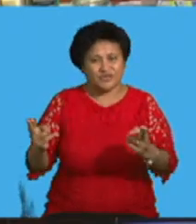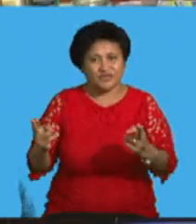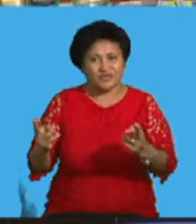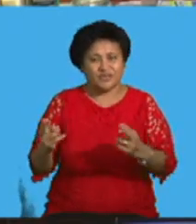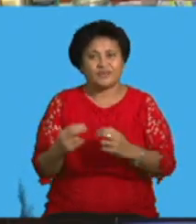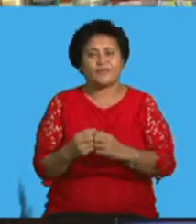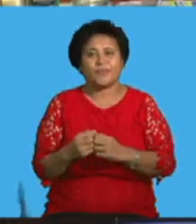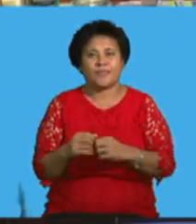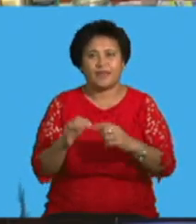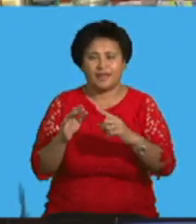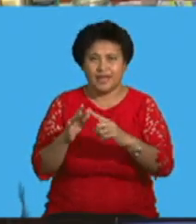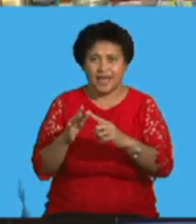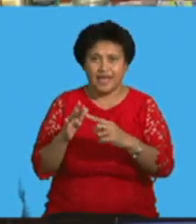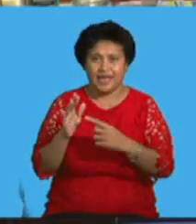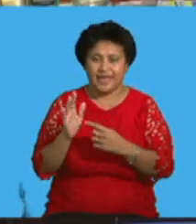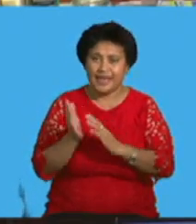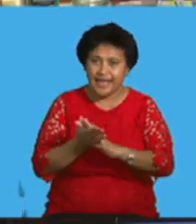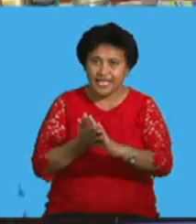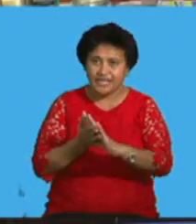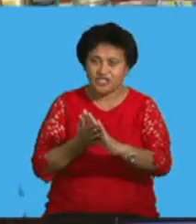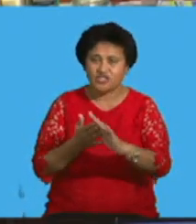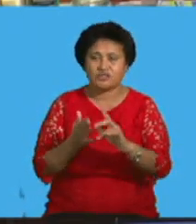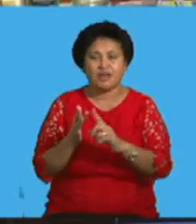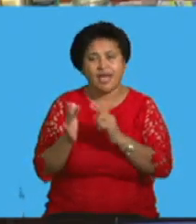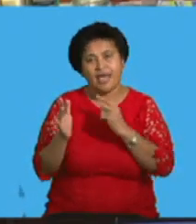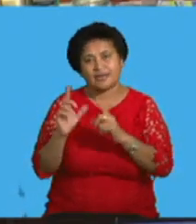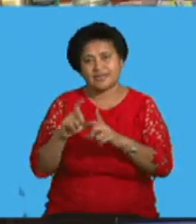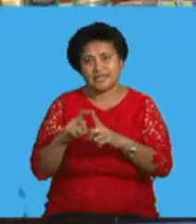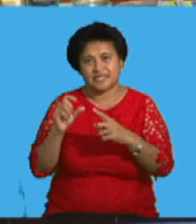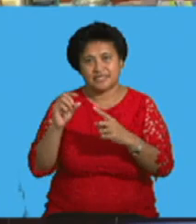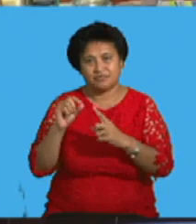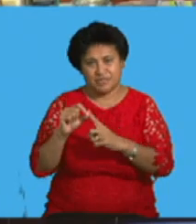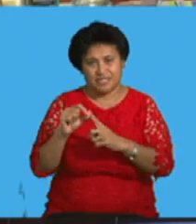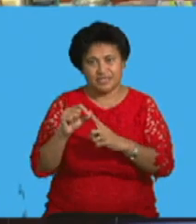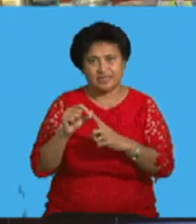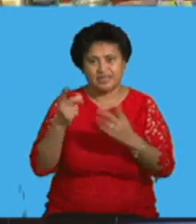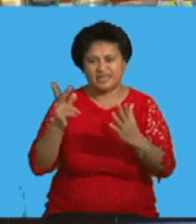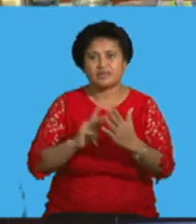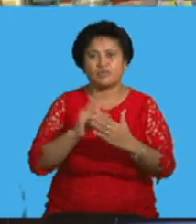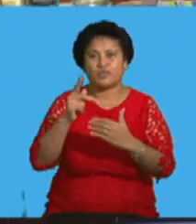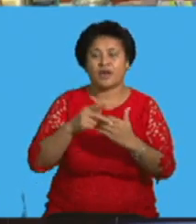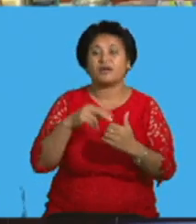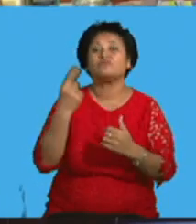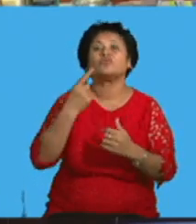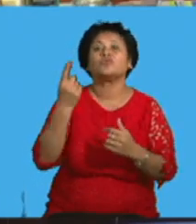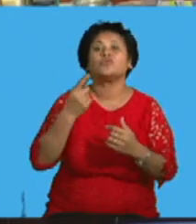as IHRDP, which was initiated by ILO.